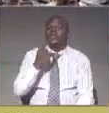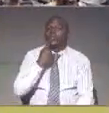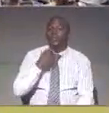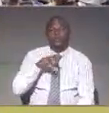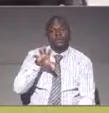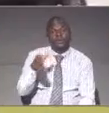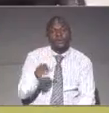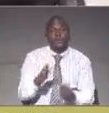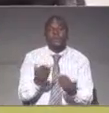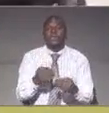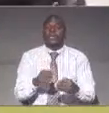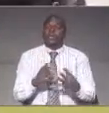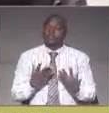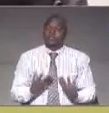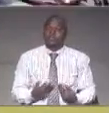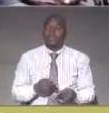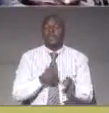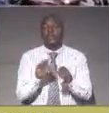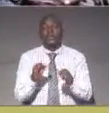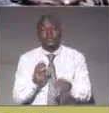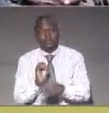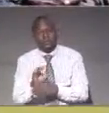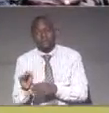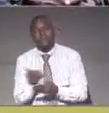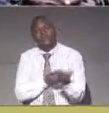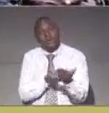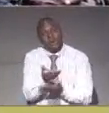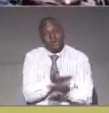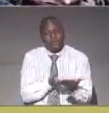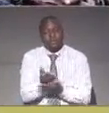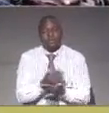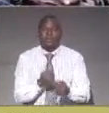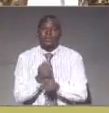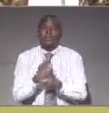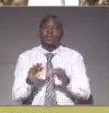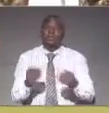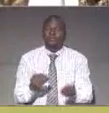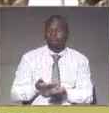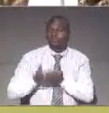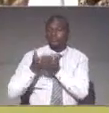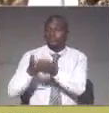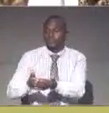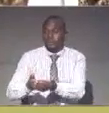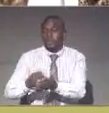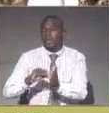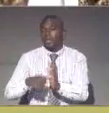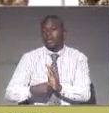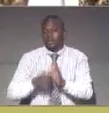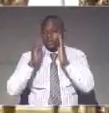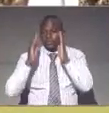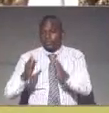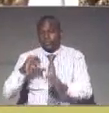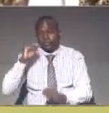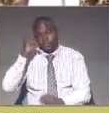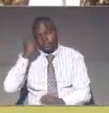sub-region, the aggrieved parties were advised on dialogue. What we shall do is to forward these issues to the attention of